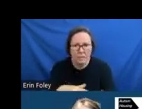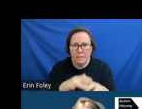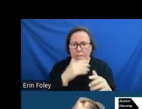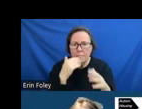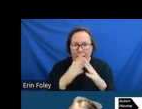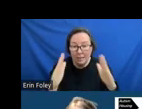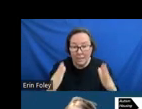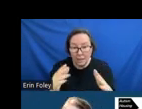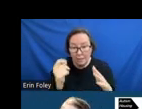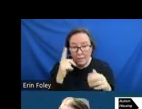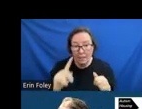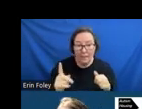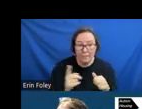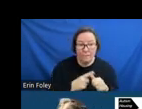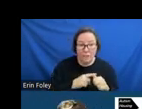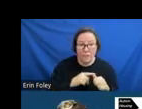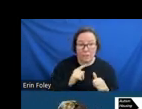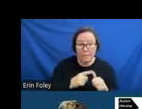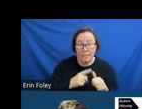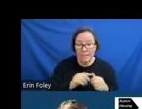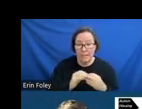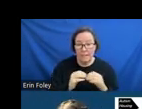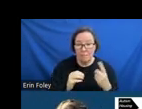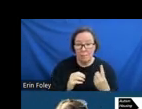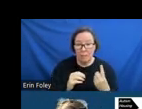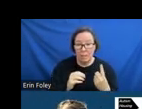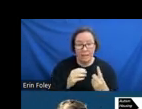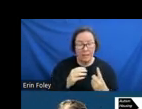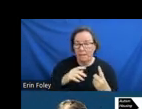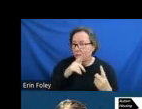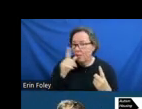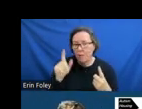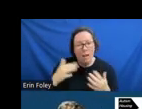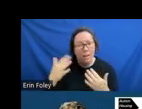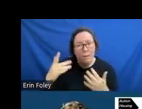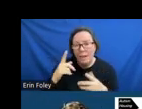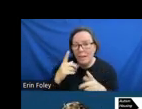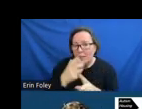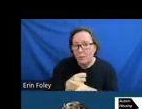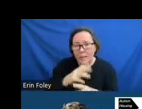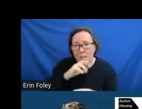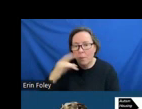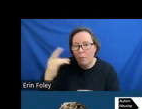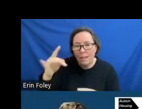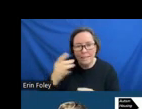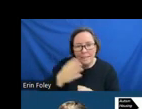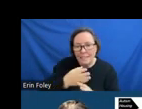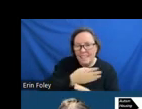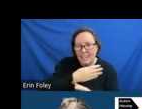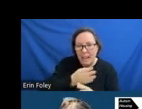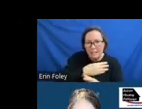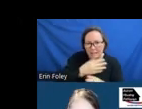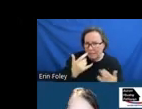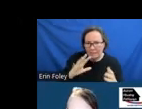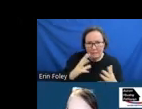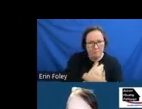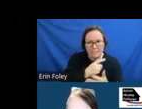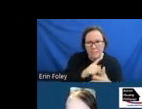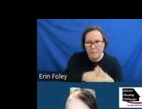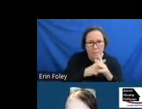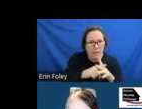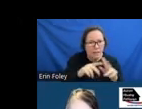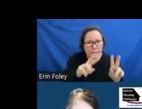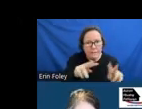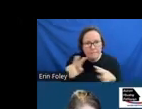before the individual turns before the individual turns 18. Many of the other things